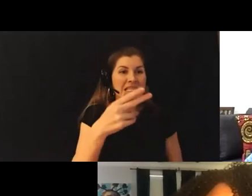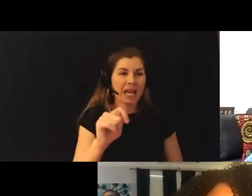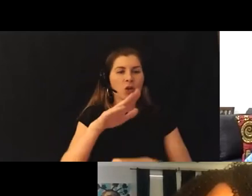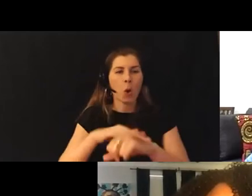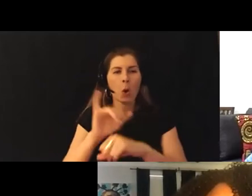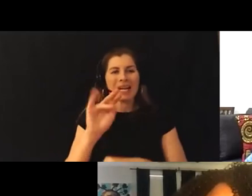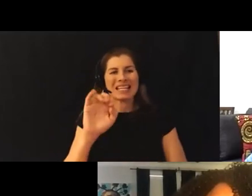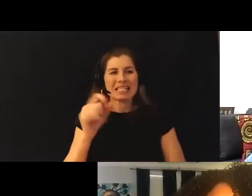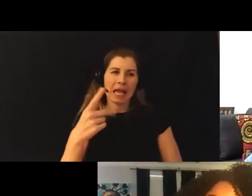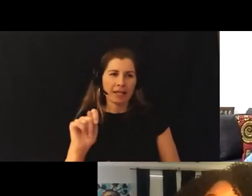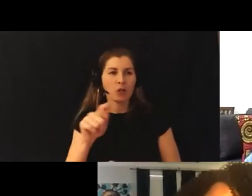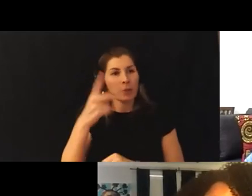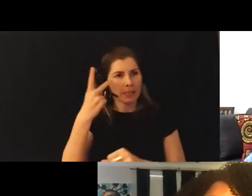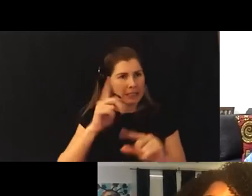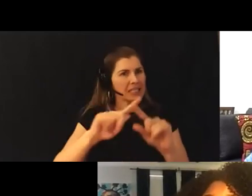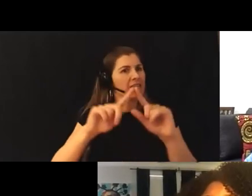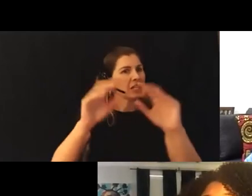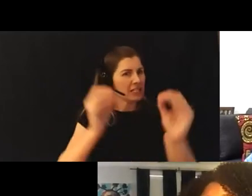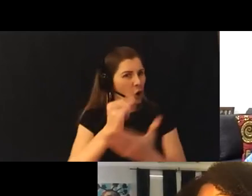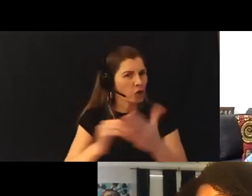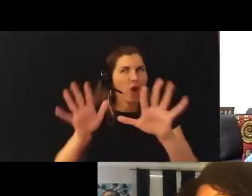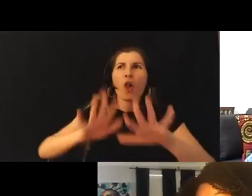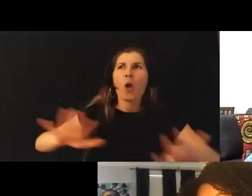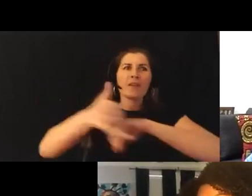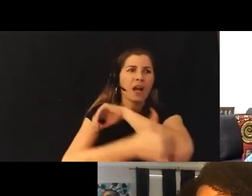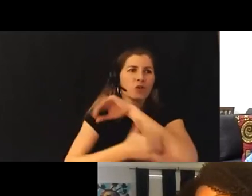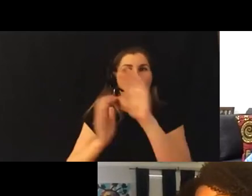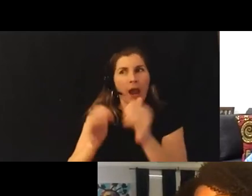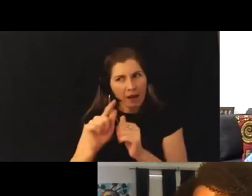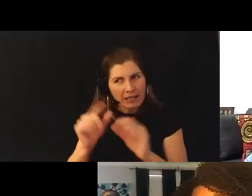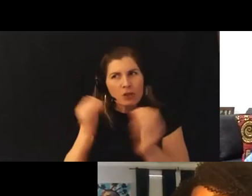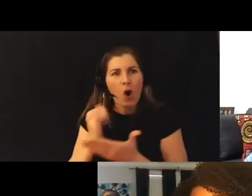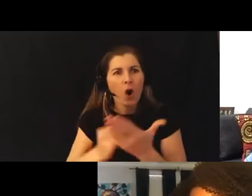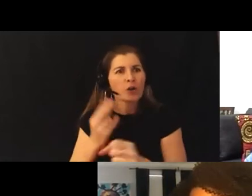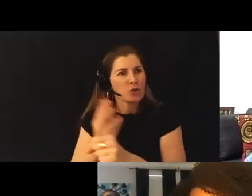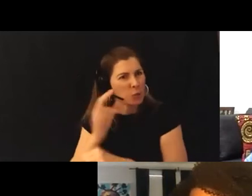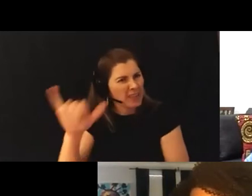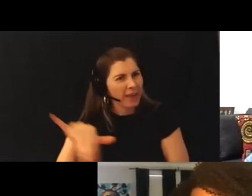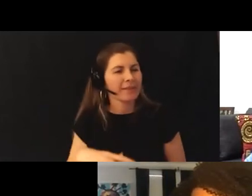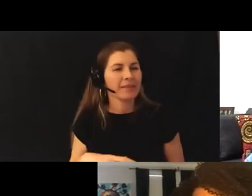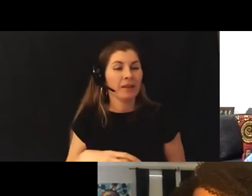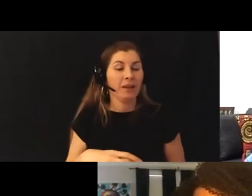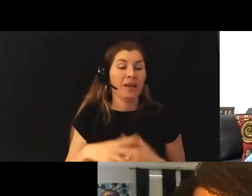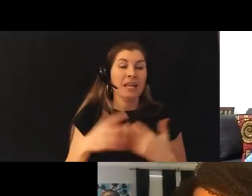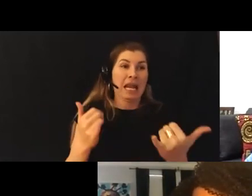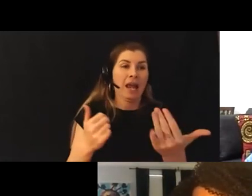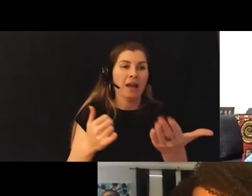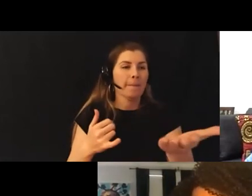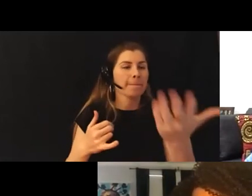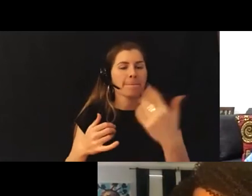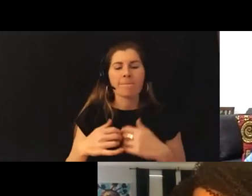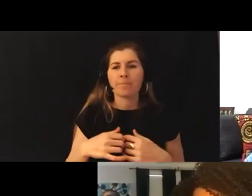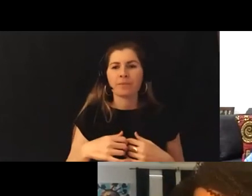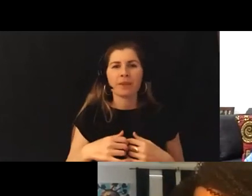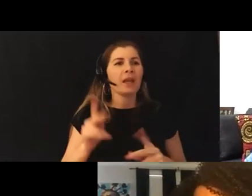that different teaching artists have done across the country of how they have utilized this, because we're looking at people that are creating